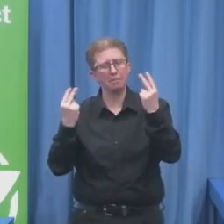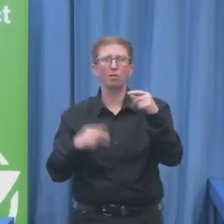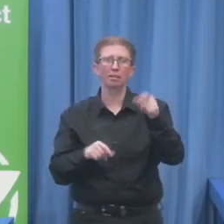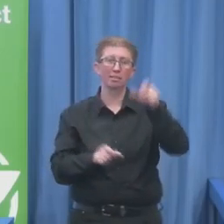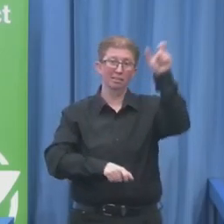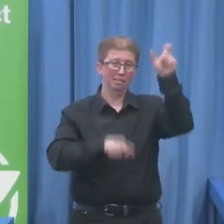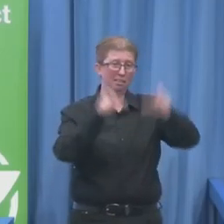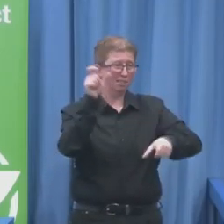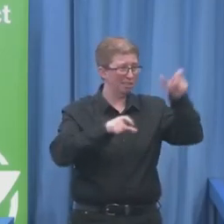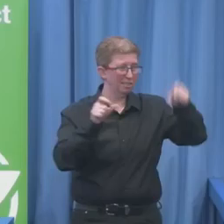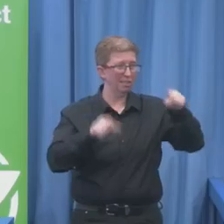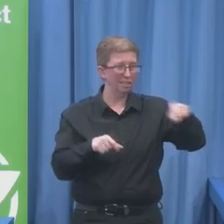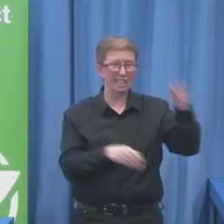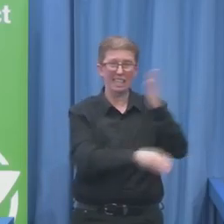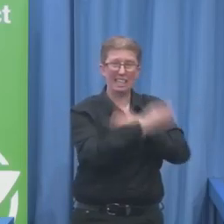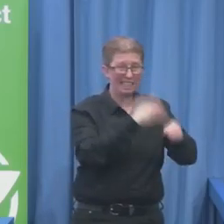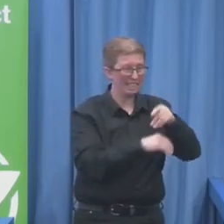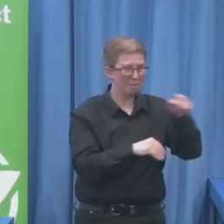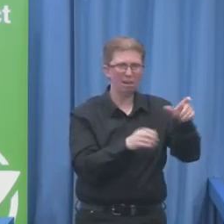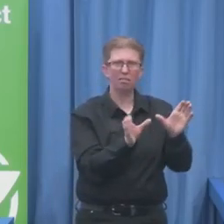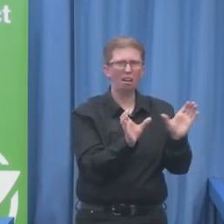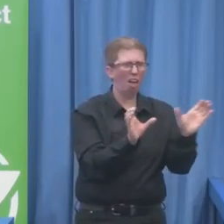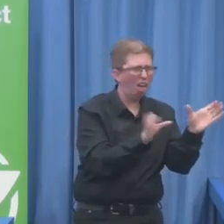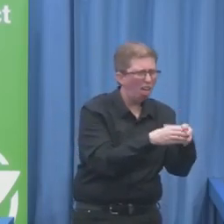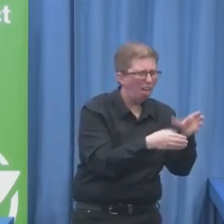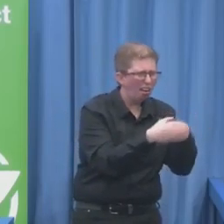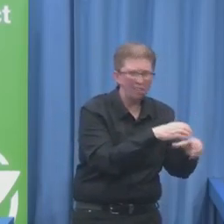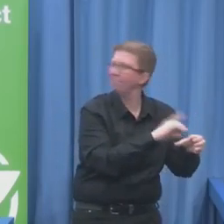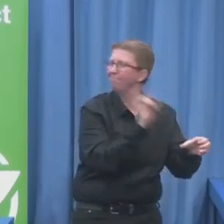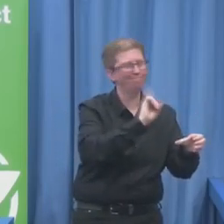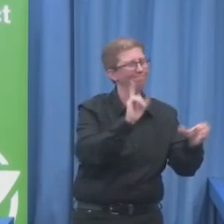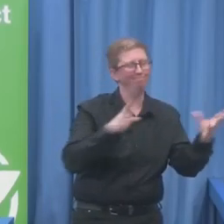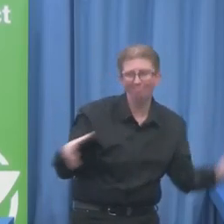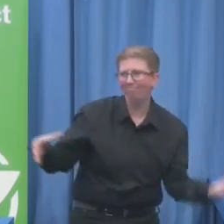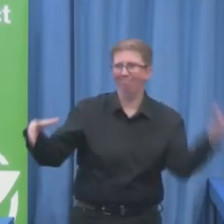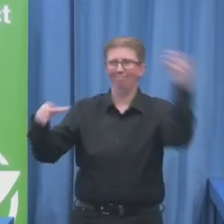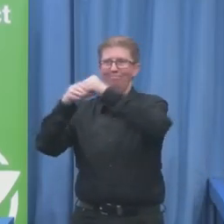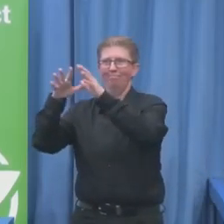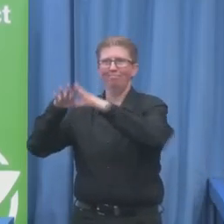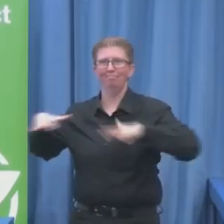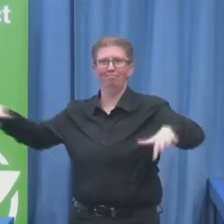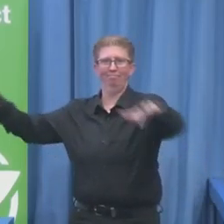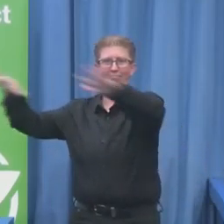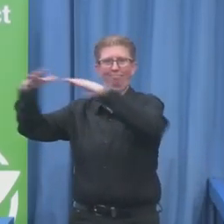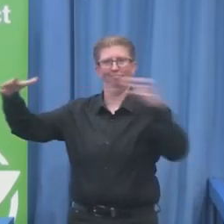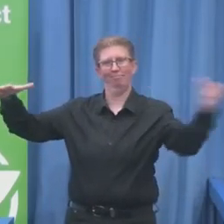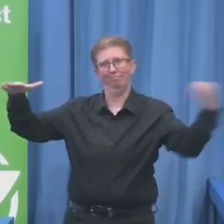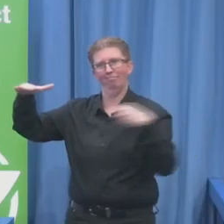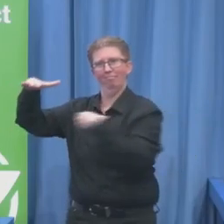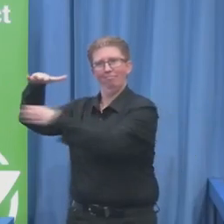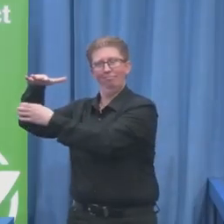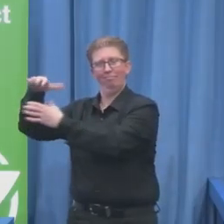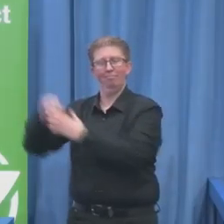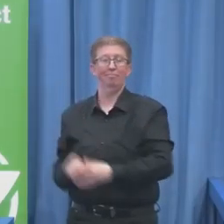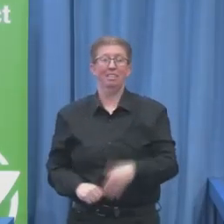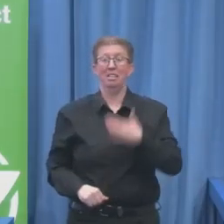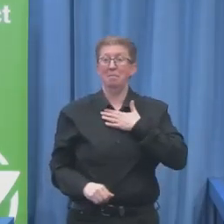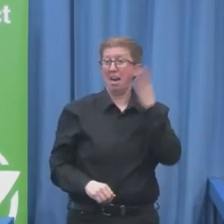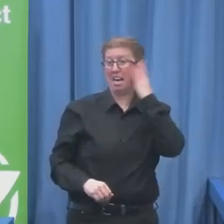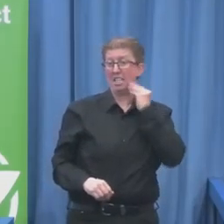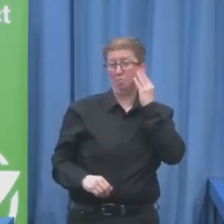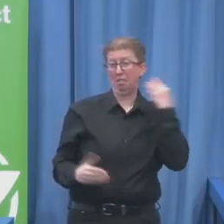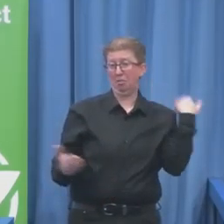to them. And what we're seeing in Vermont is that, you know, because over the years, you know, we don't have the institutions or workshops anymore, so people are in the